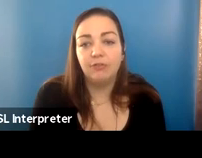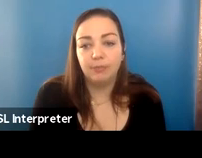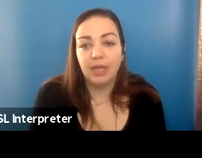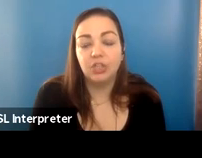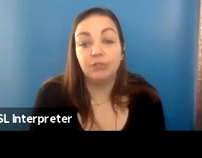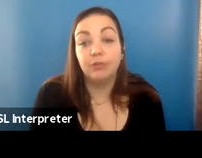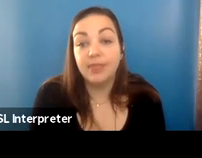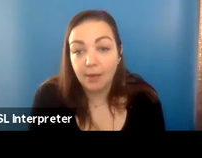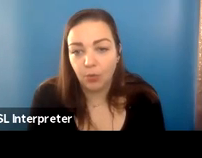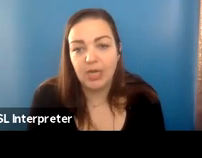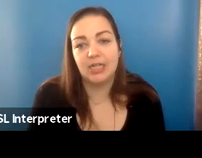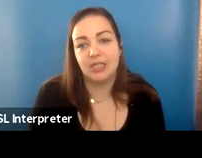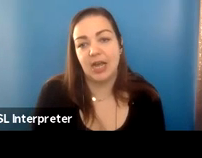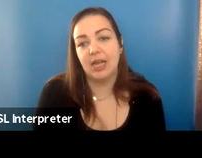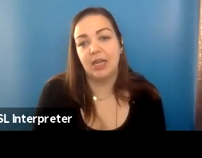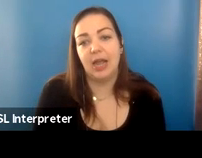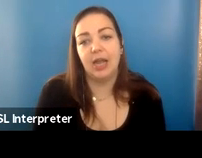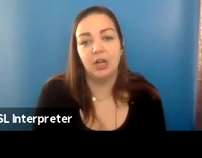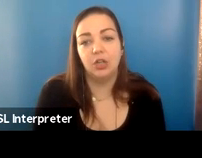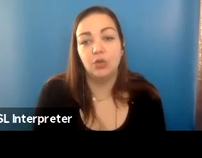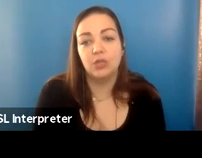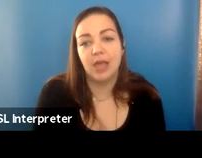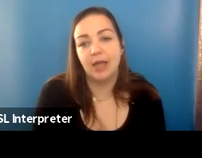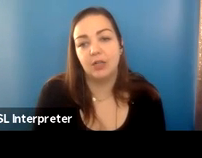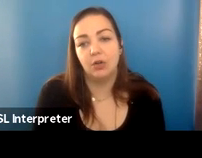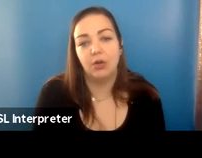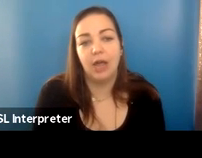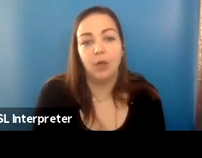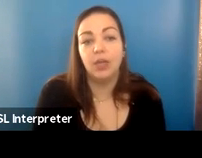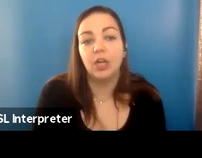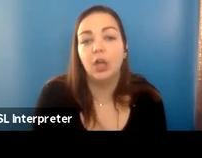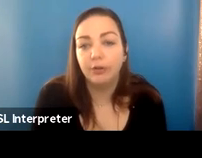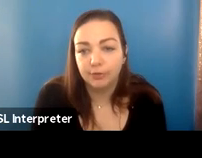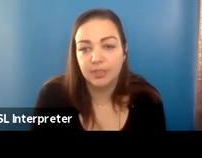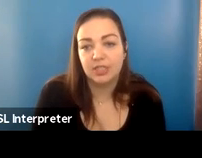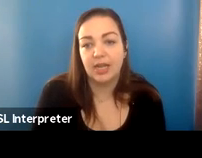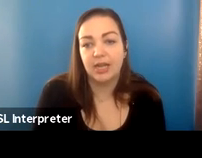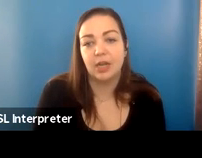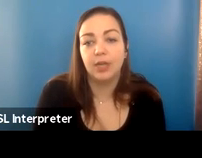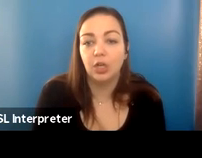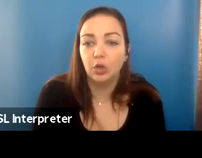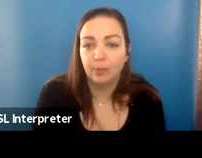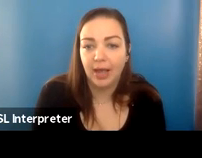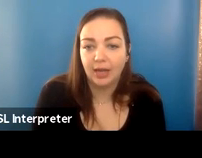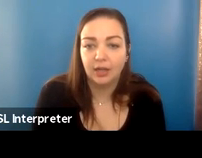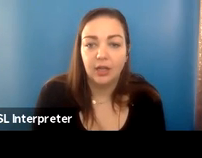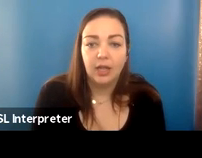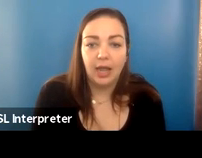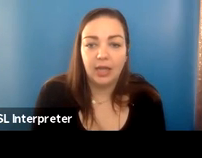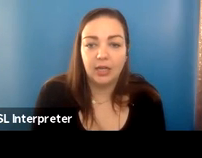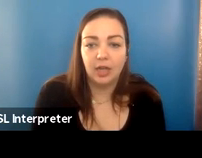and the information from them. We need to take and use that on how we can learn from mistakes, how we can look